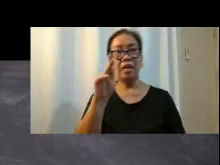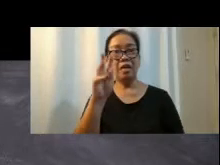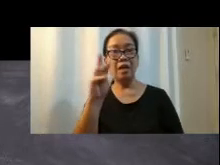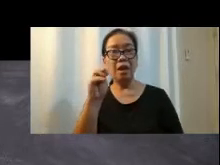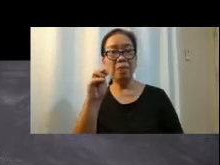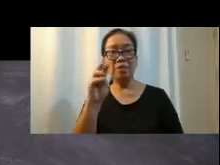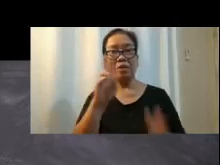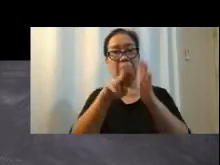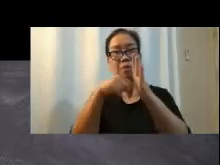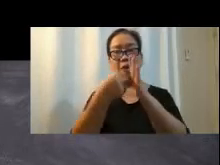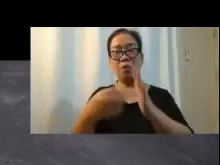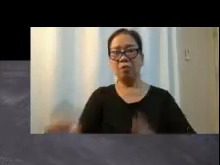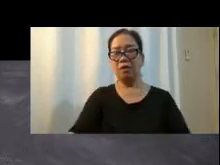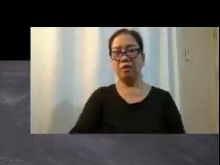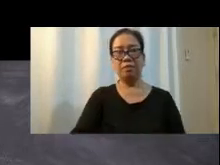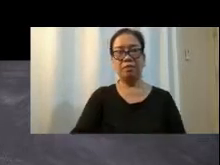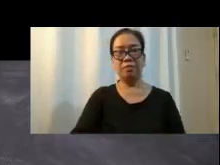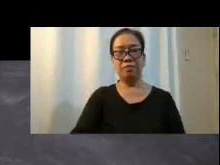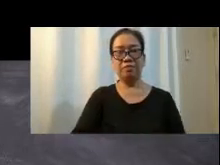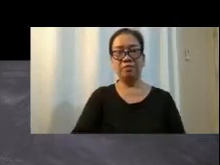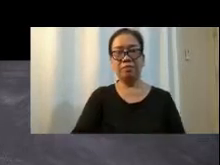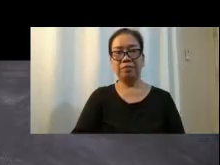9 kilometers per hour.